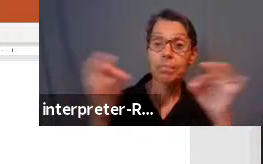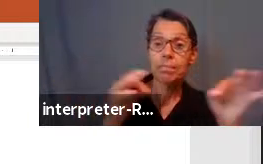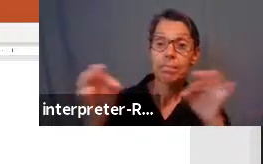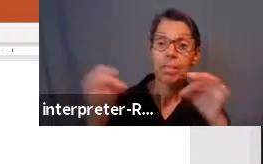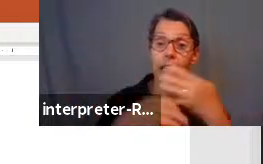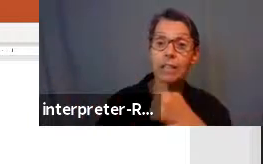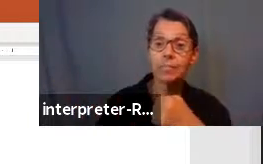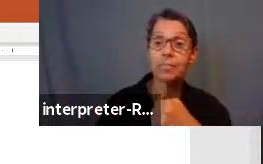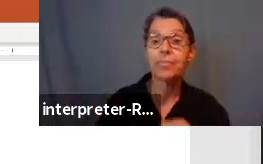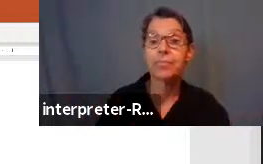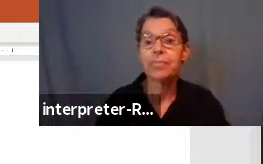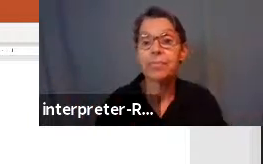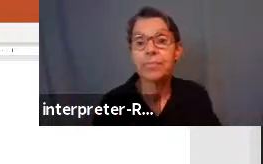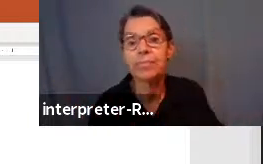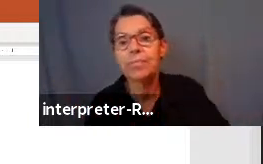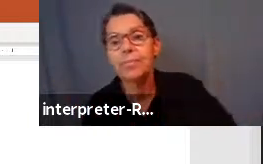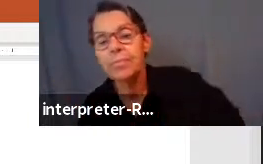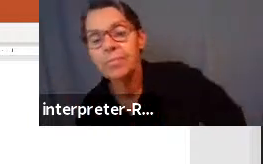be wonderful.